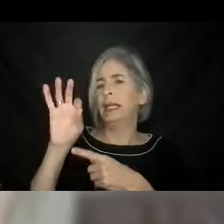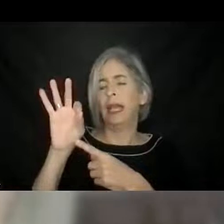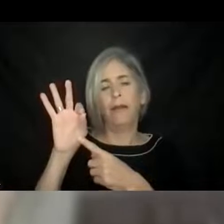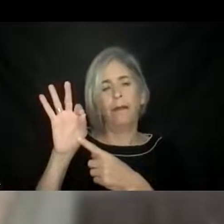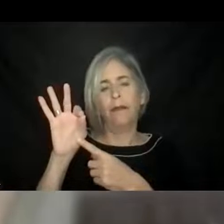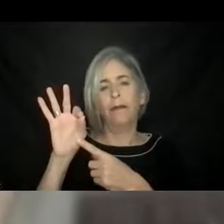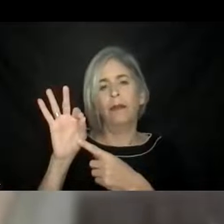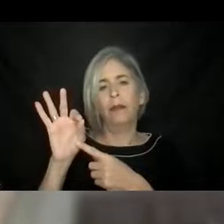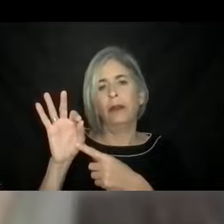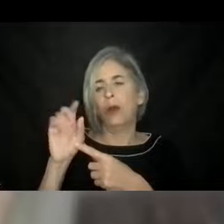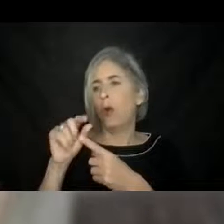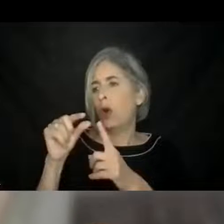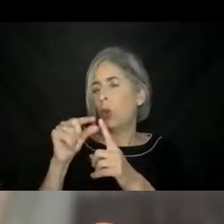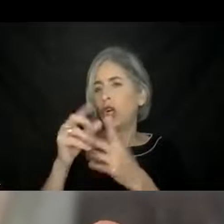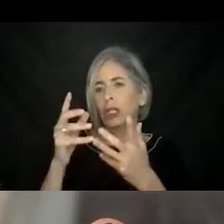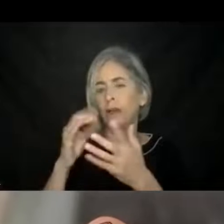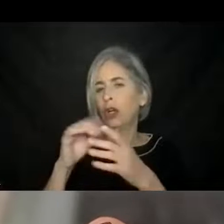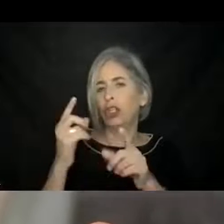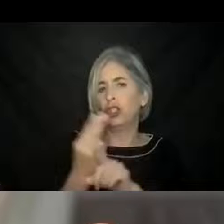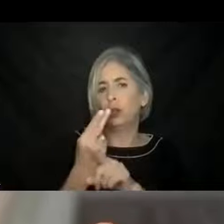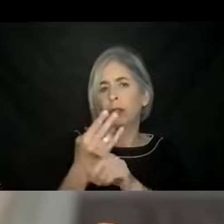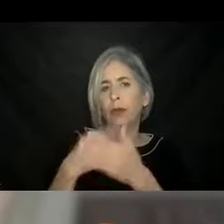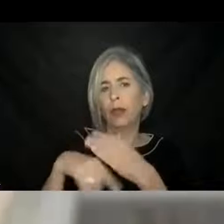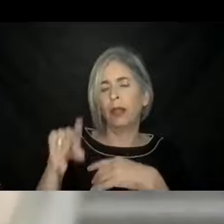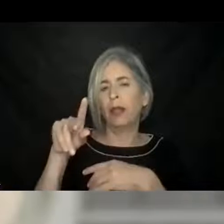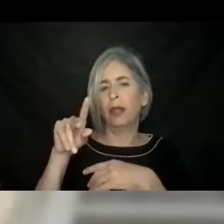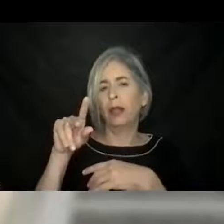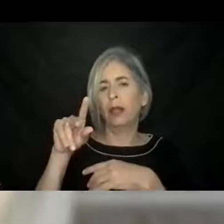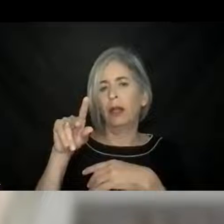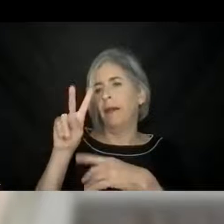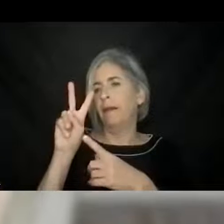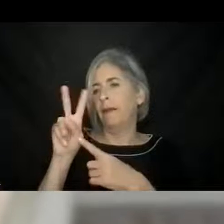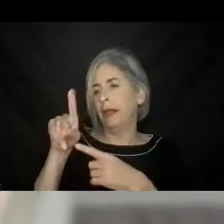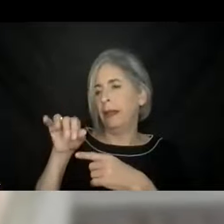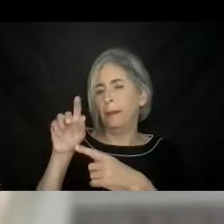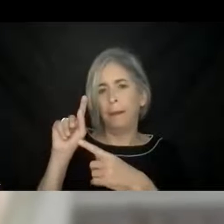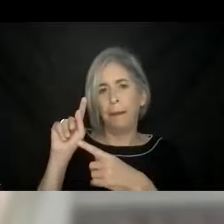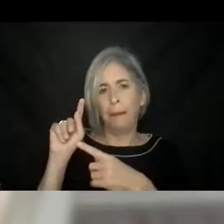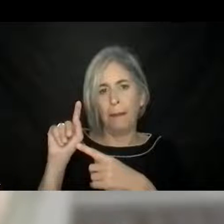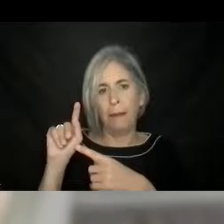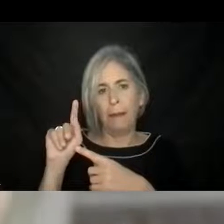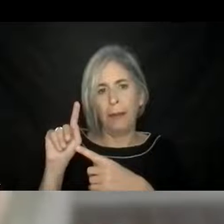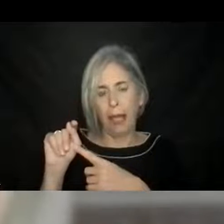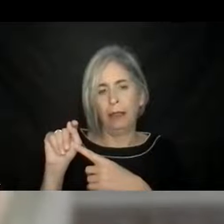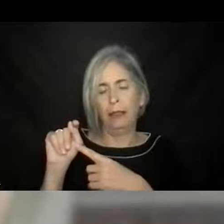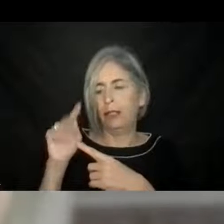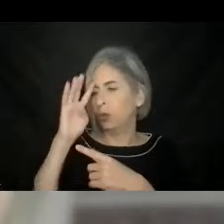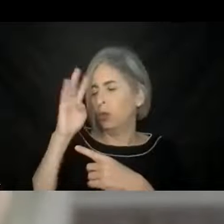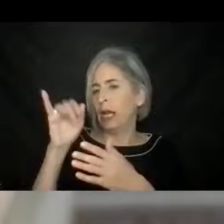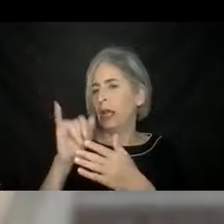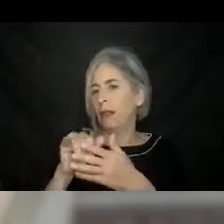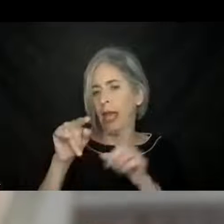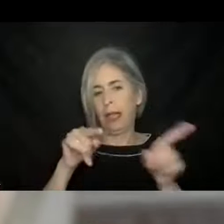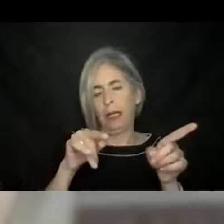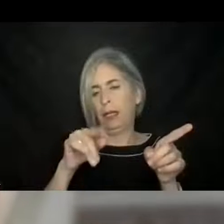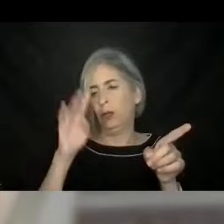Word reports that are used for the VPAT. And this is a way of just saying, well, you can take that process and create a YAML file